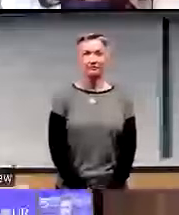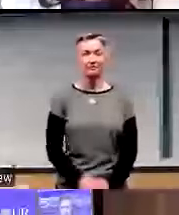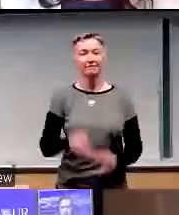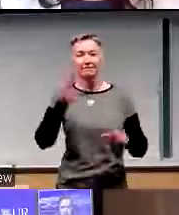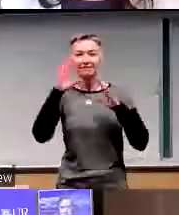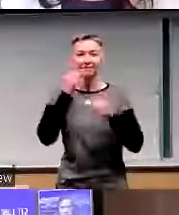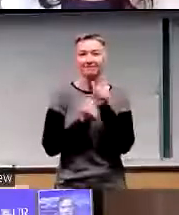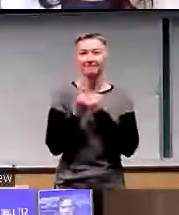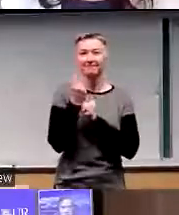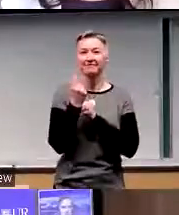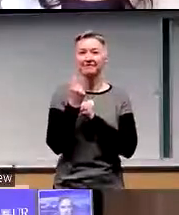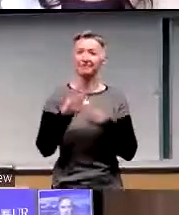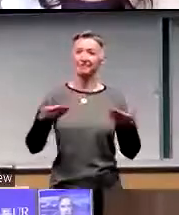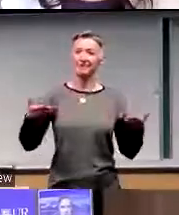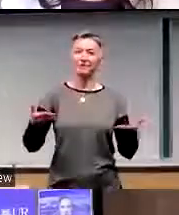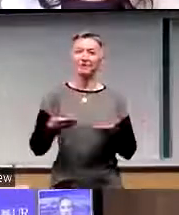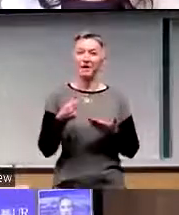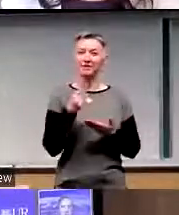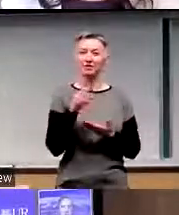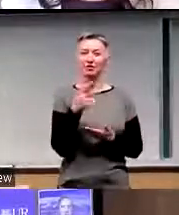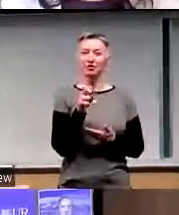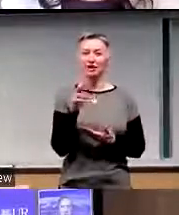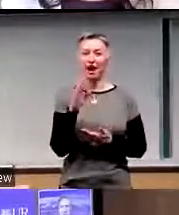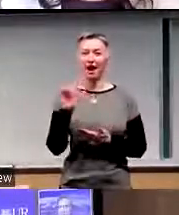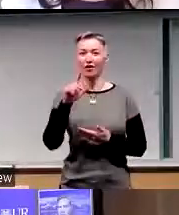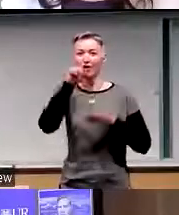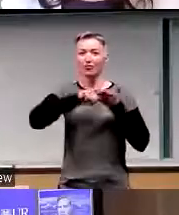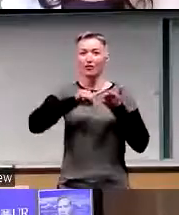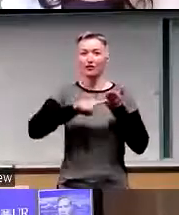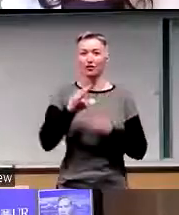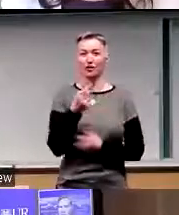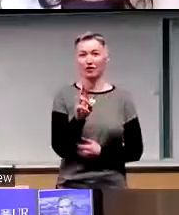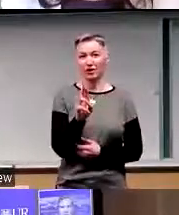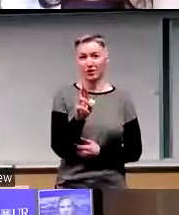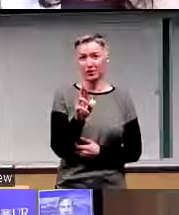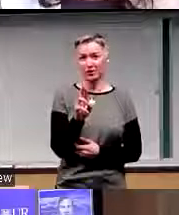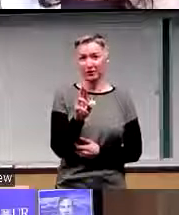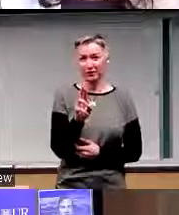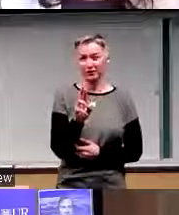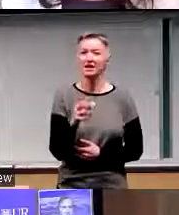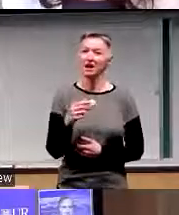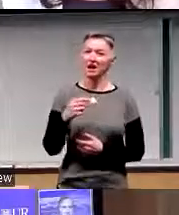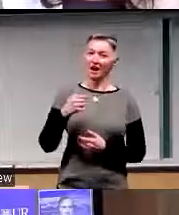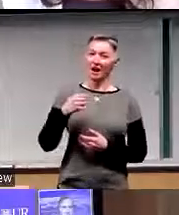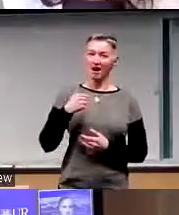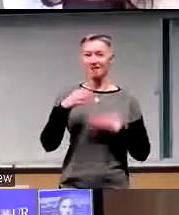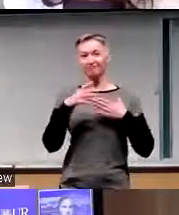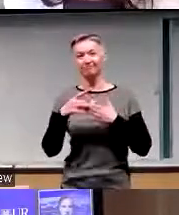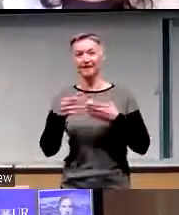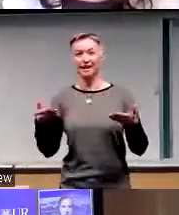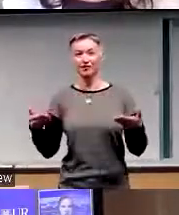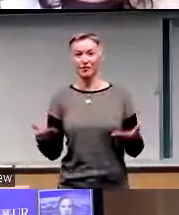Hello, everyone, and welcome to the George Engel Research Grand Rounds. I'll be doing introductions today for